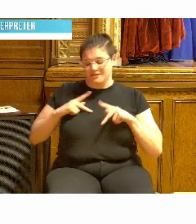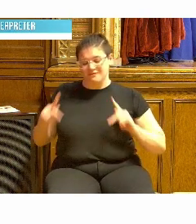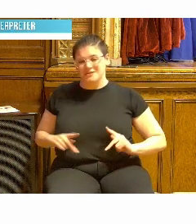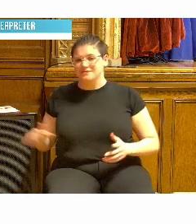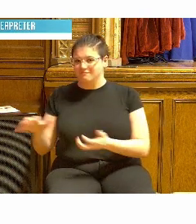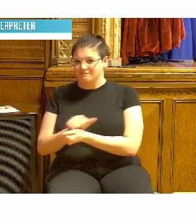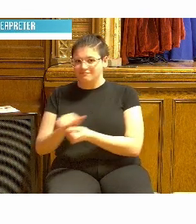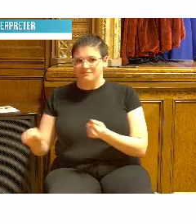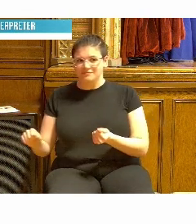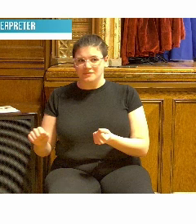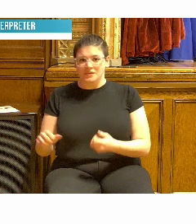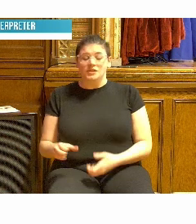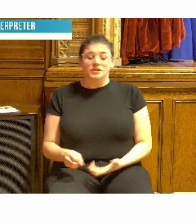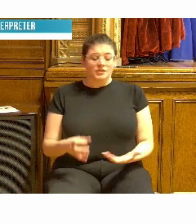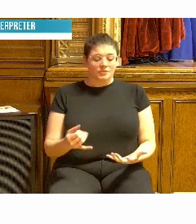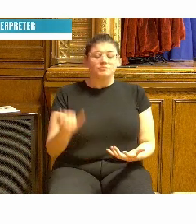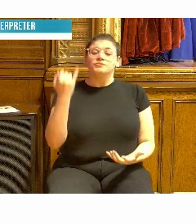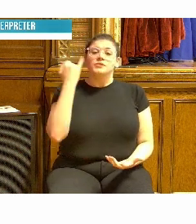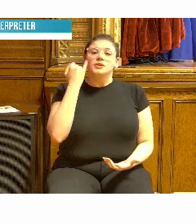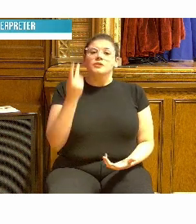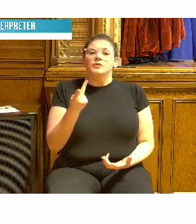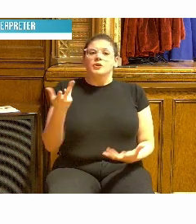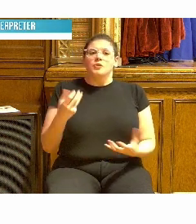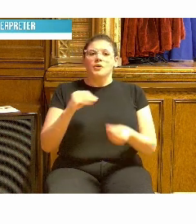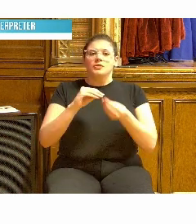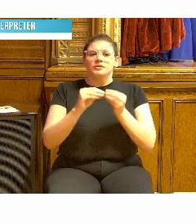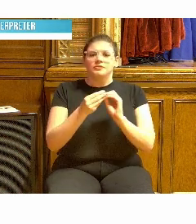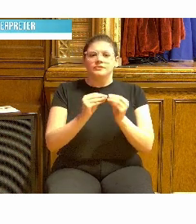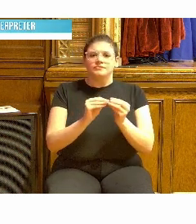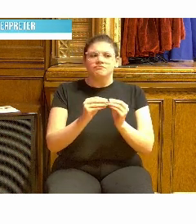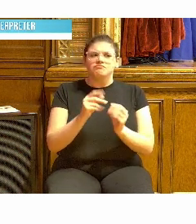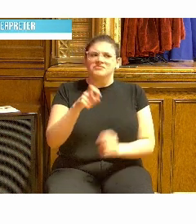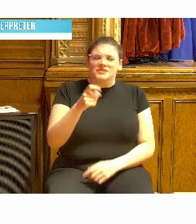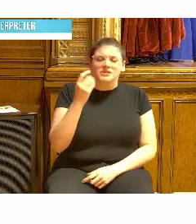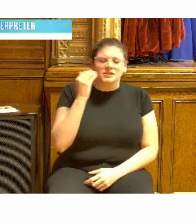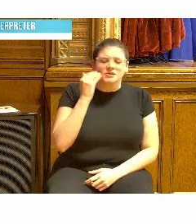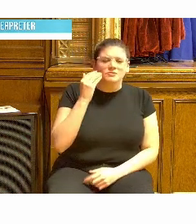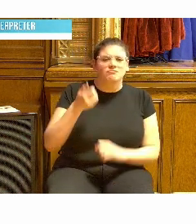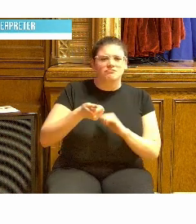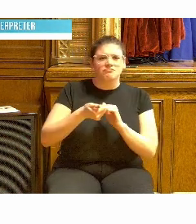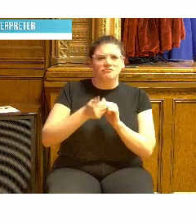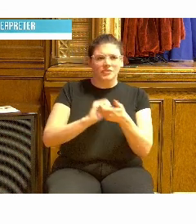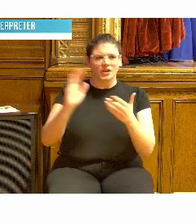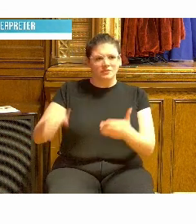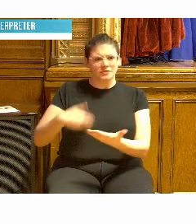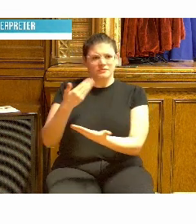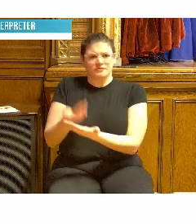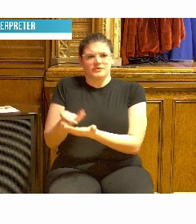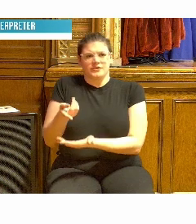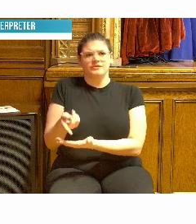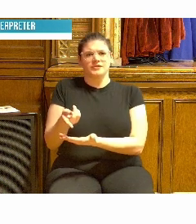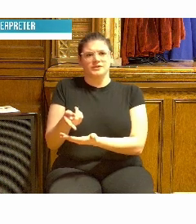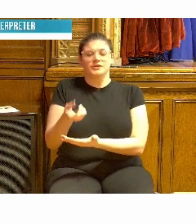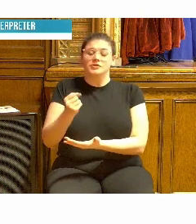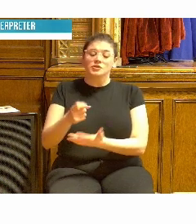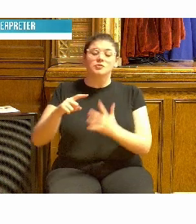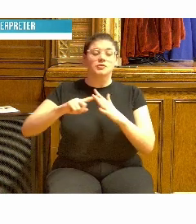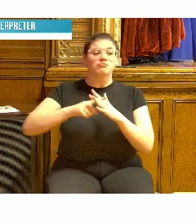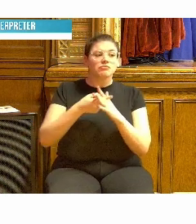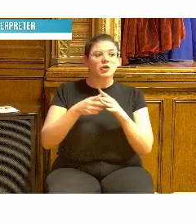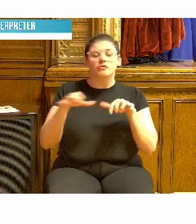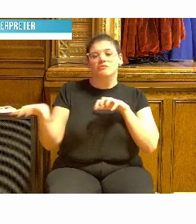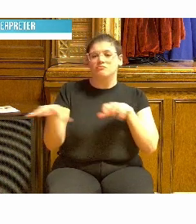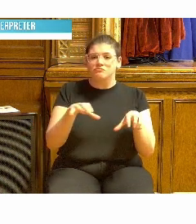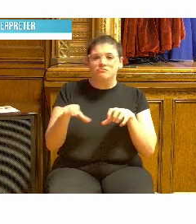need to understand how we got here, and we have to do this work together. We're going to start with an activity to get us talking,